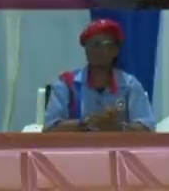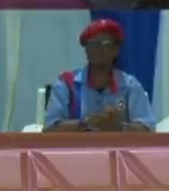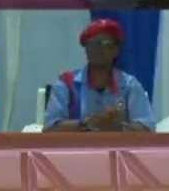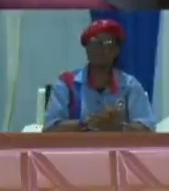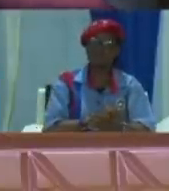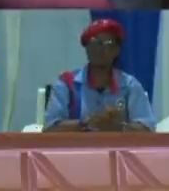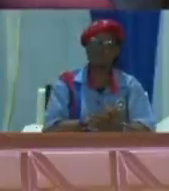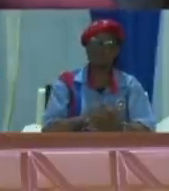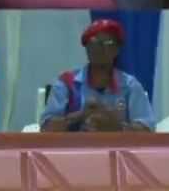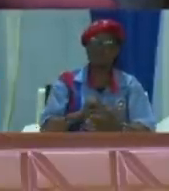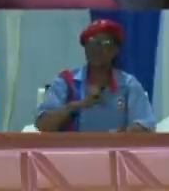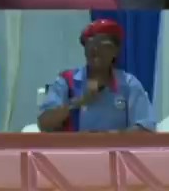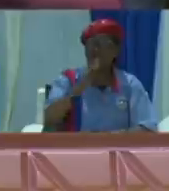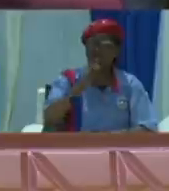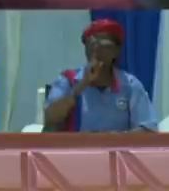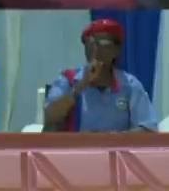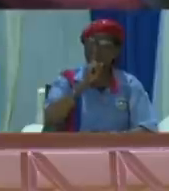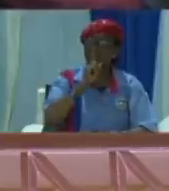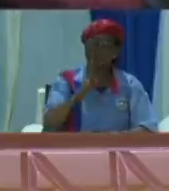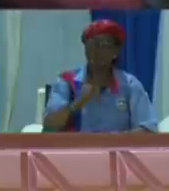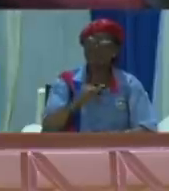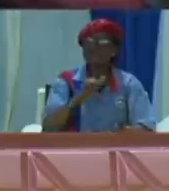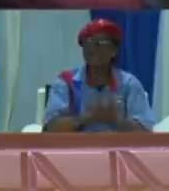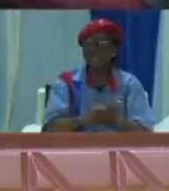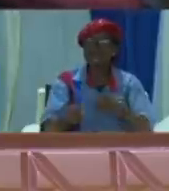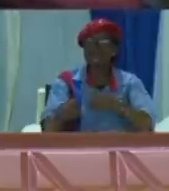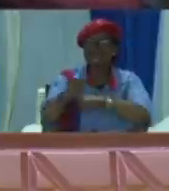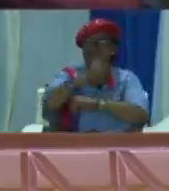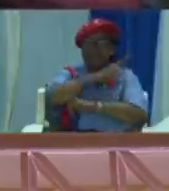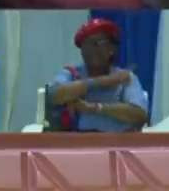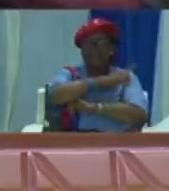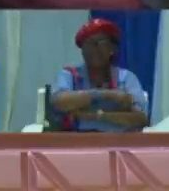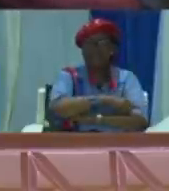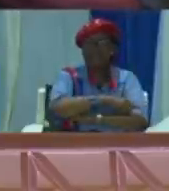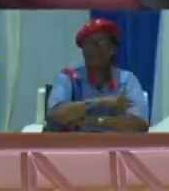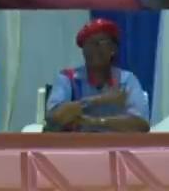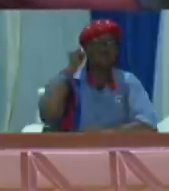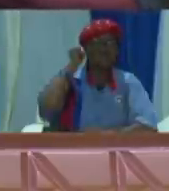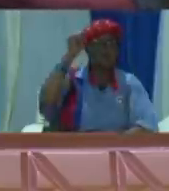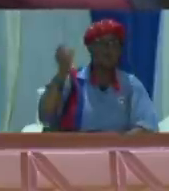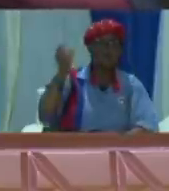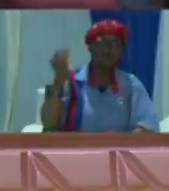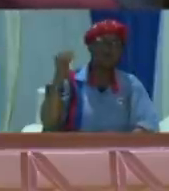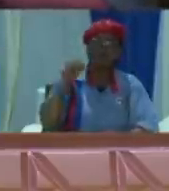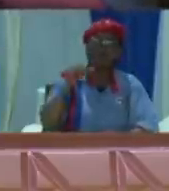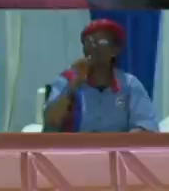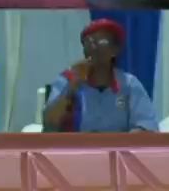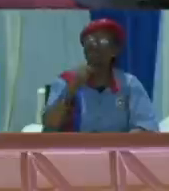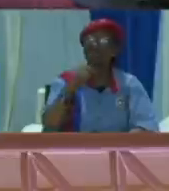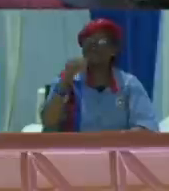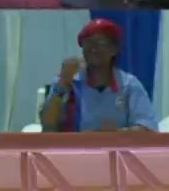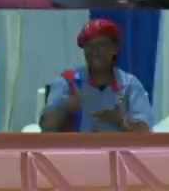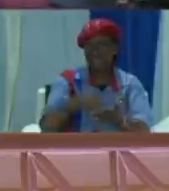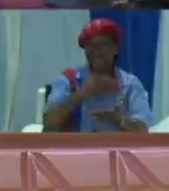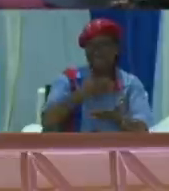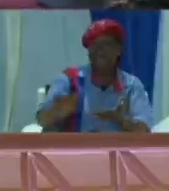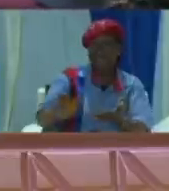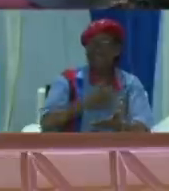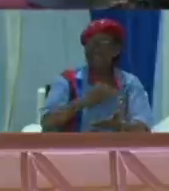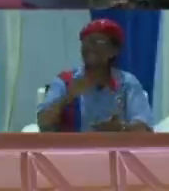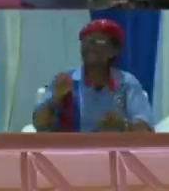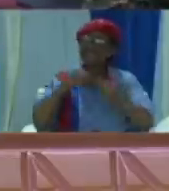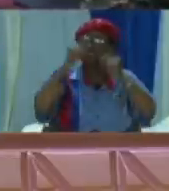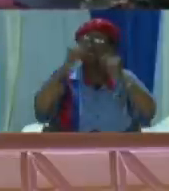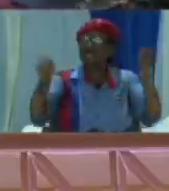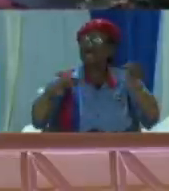I'm sure that day she wasn't singing hallelujah. But